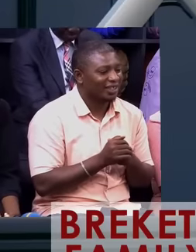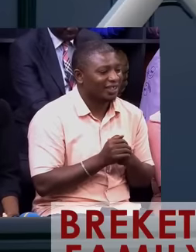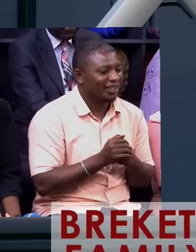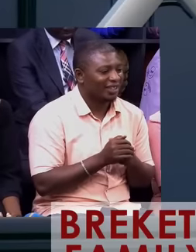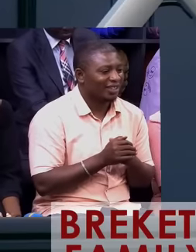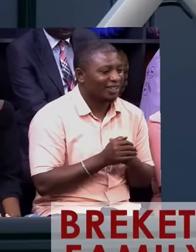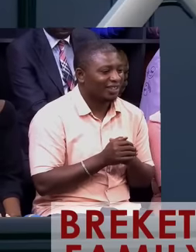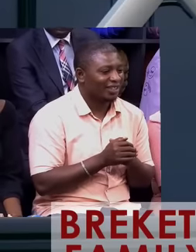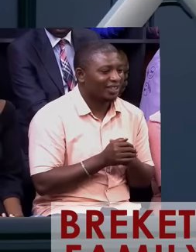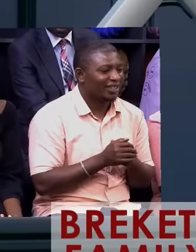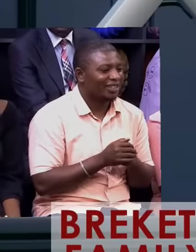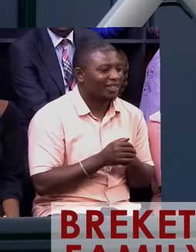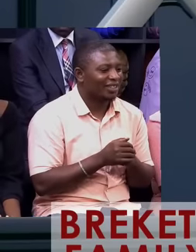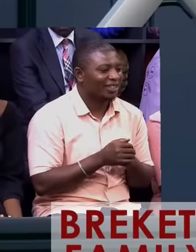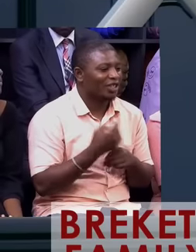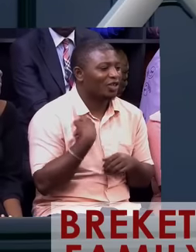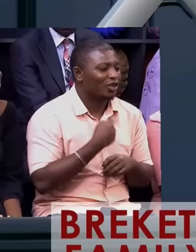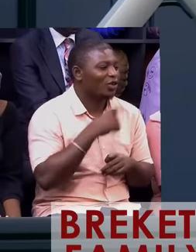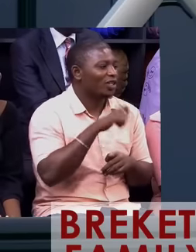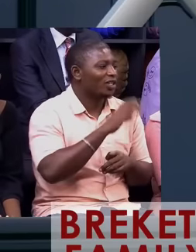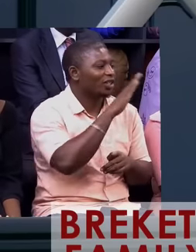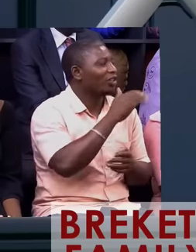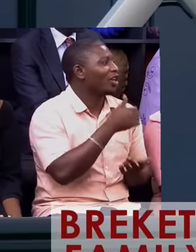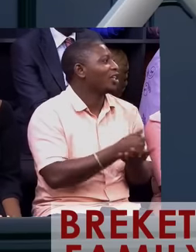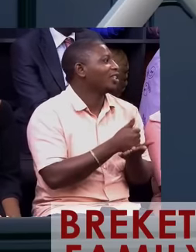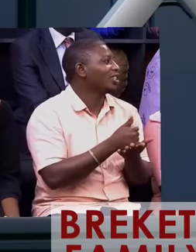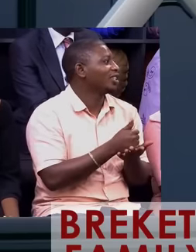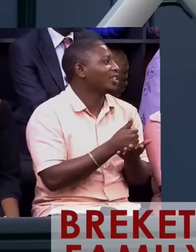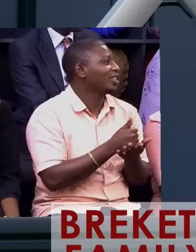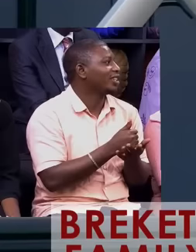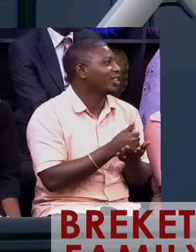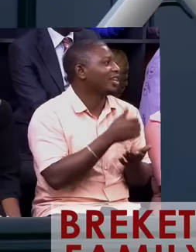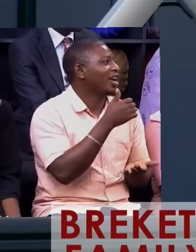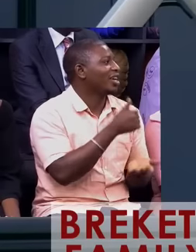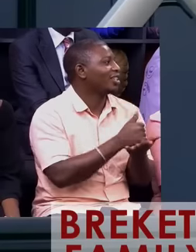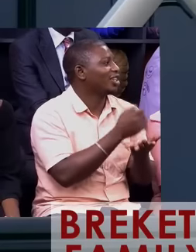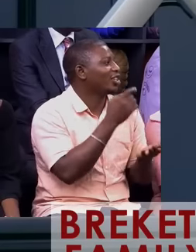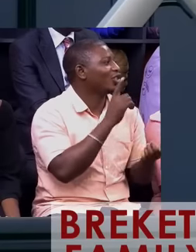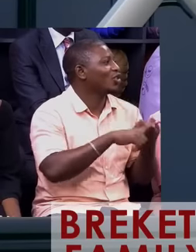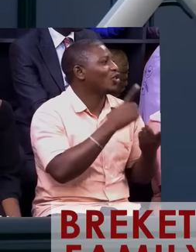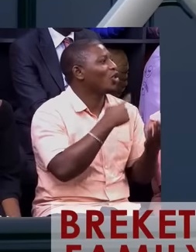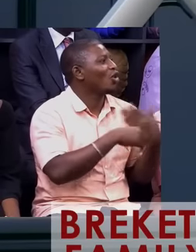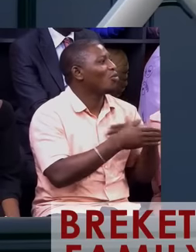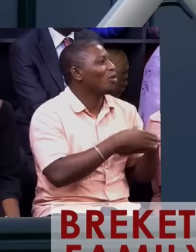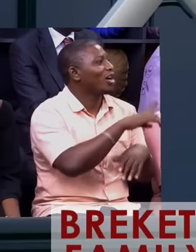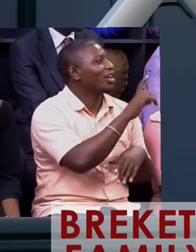ja we need your assistance please sir assistance to come back